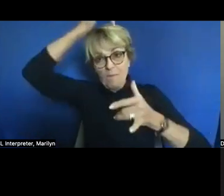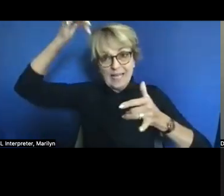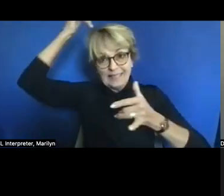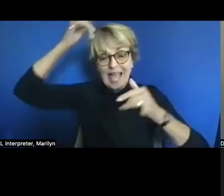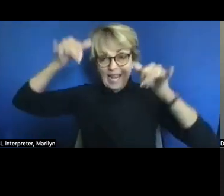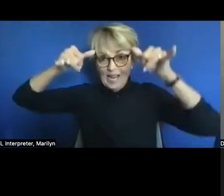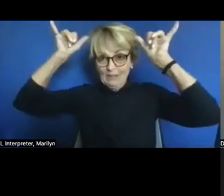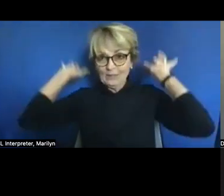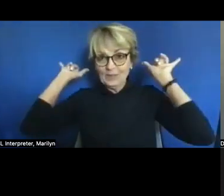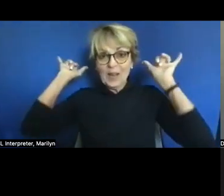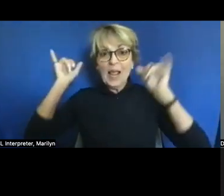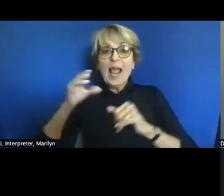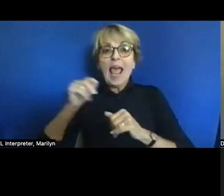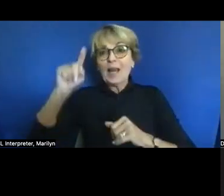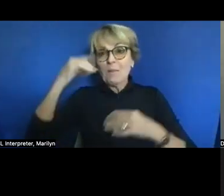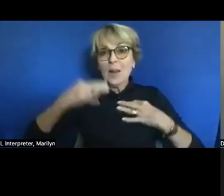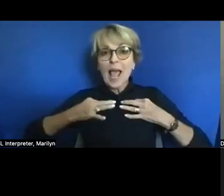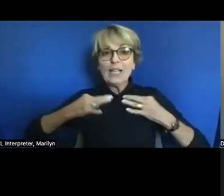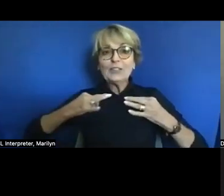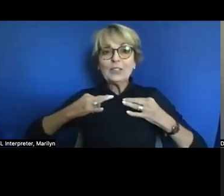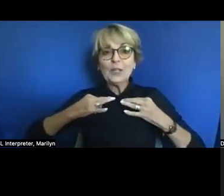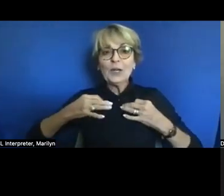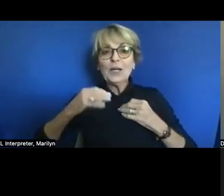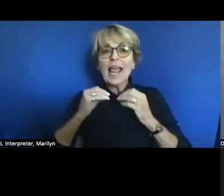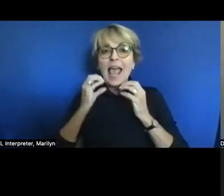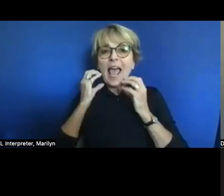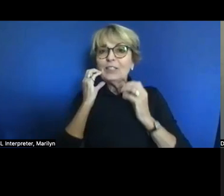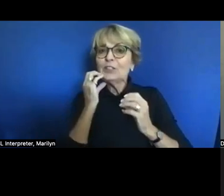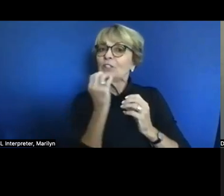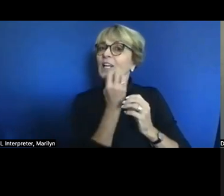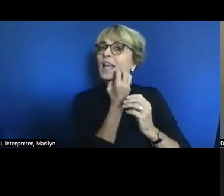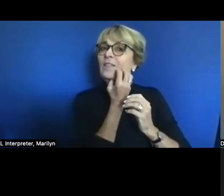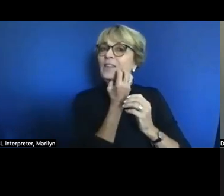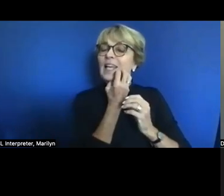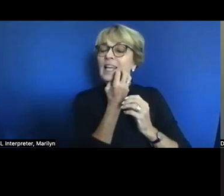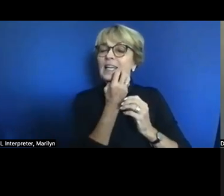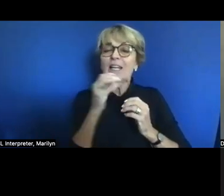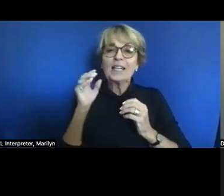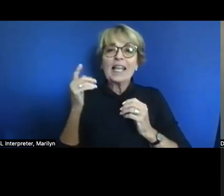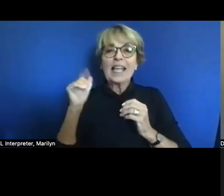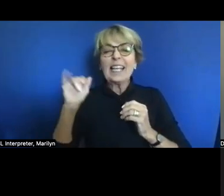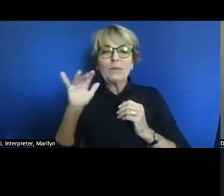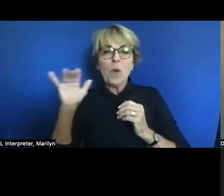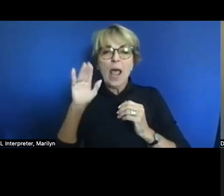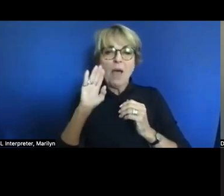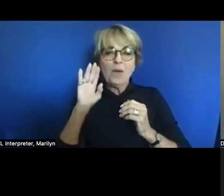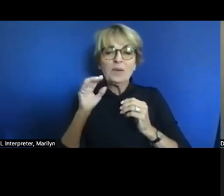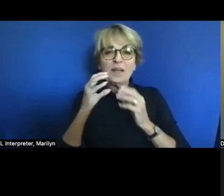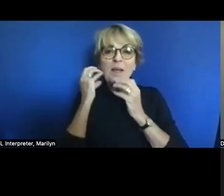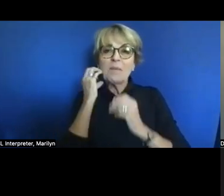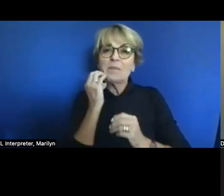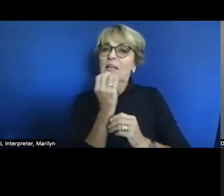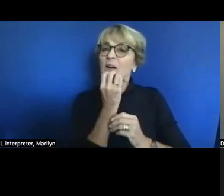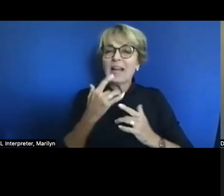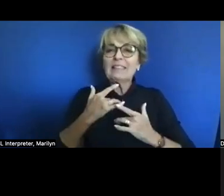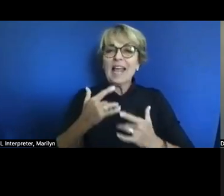short and a black shirt. I have like a tightly shaven brown beard and usually a smile. And yeah, I always